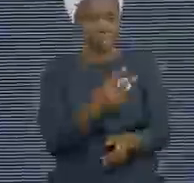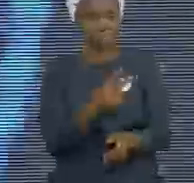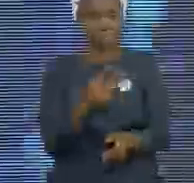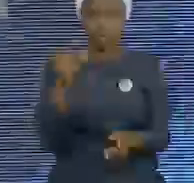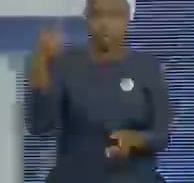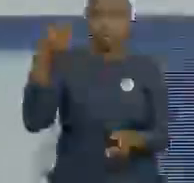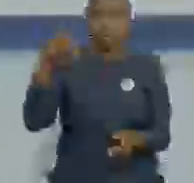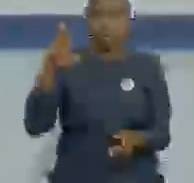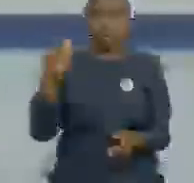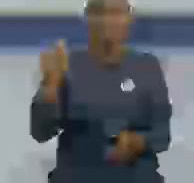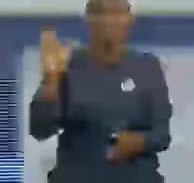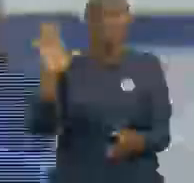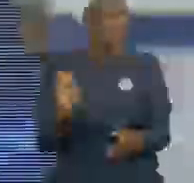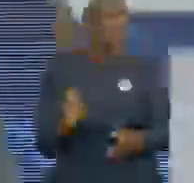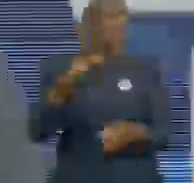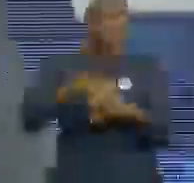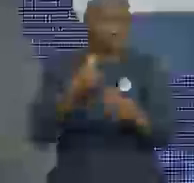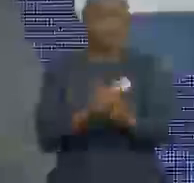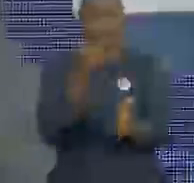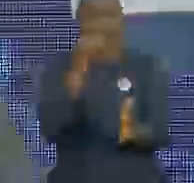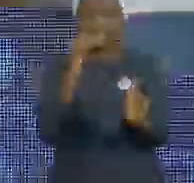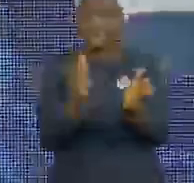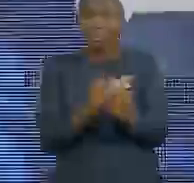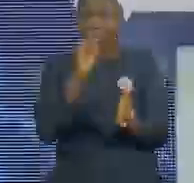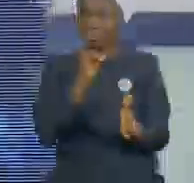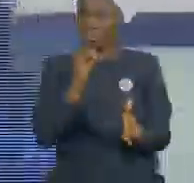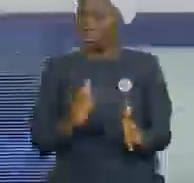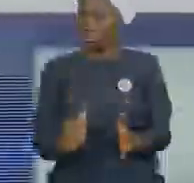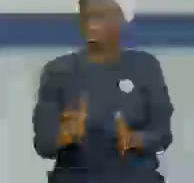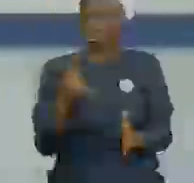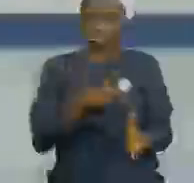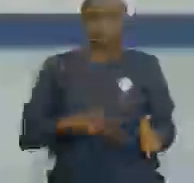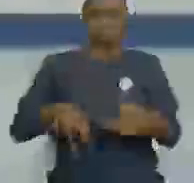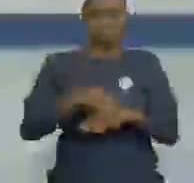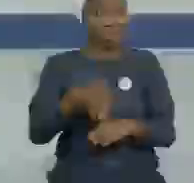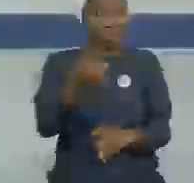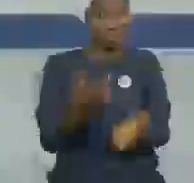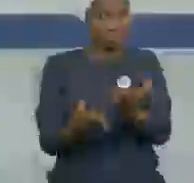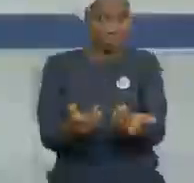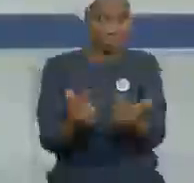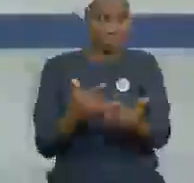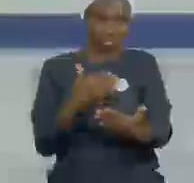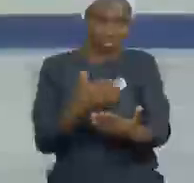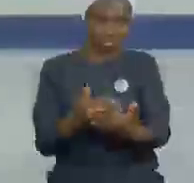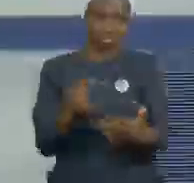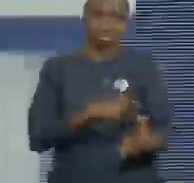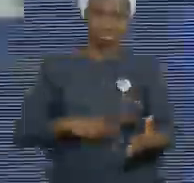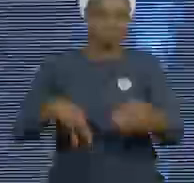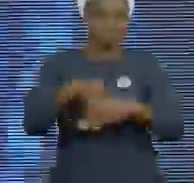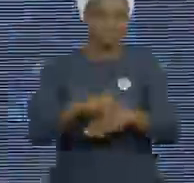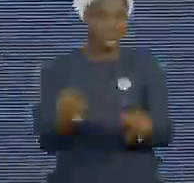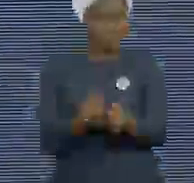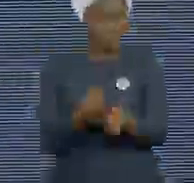That's not yet the kingdom. You might come near the kingdom, like you are here